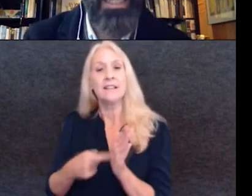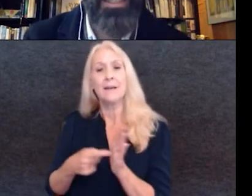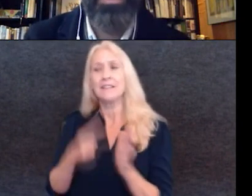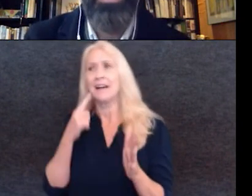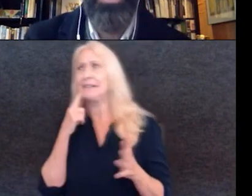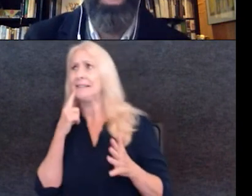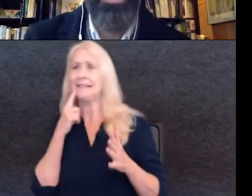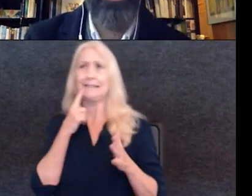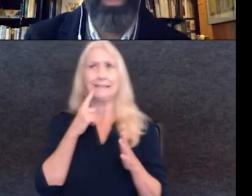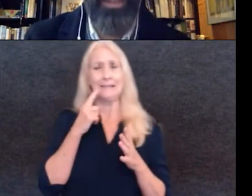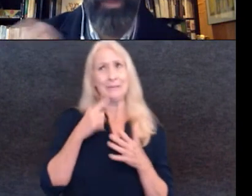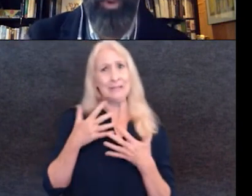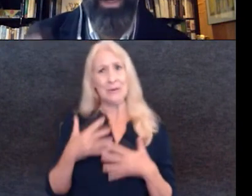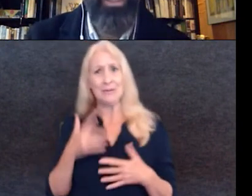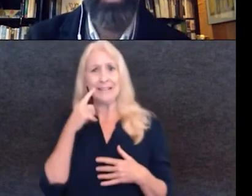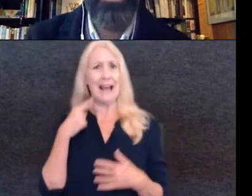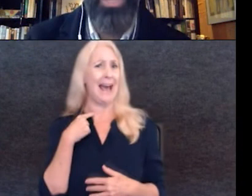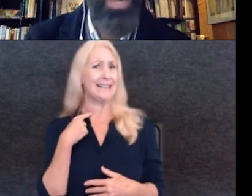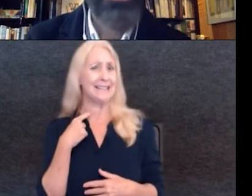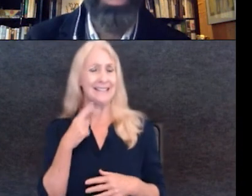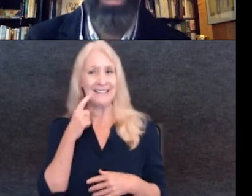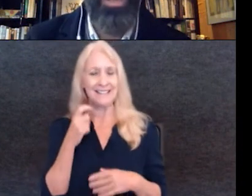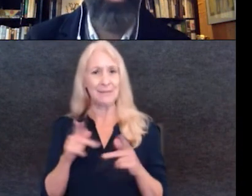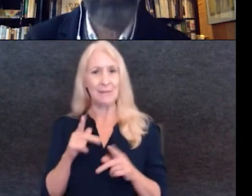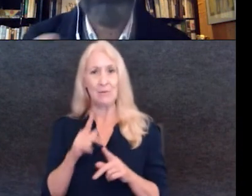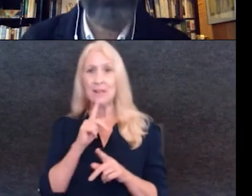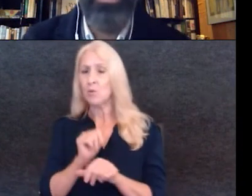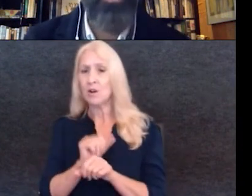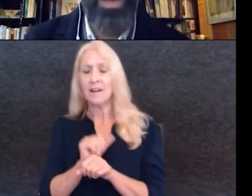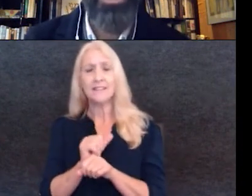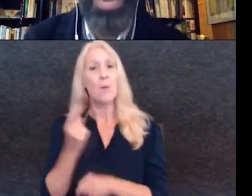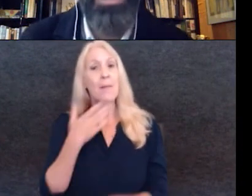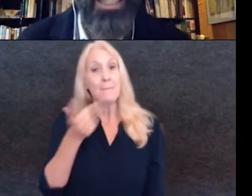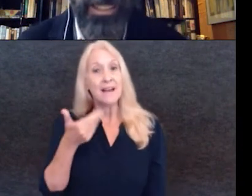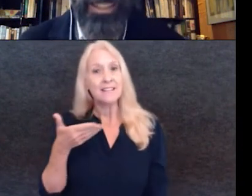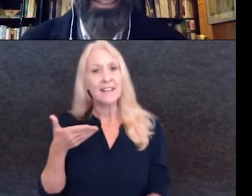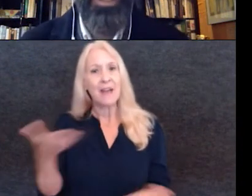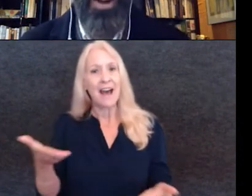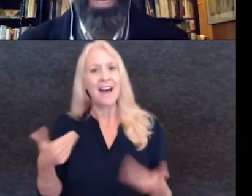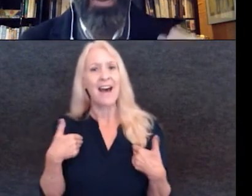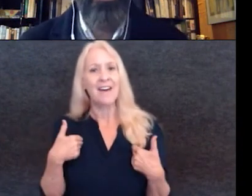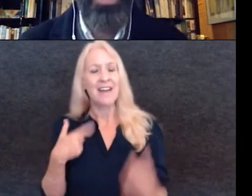their accent and then people work hard because I said, one of the best things that we have is an accent.